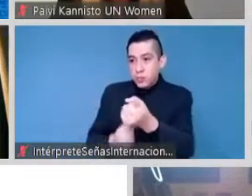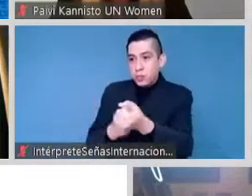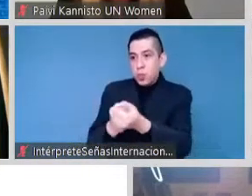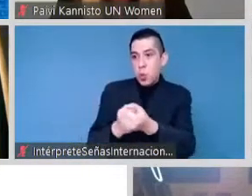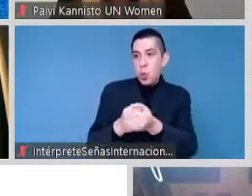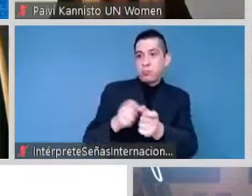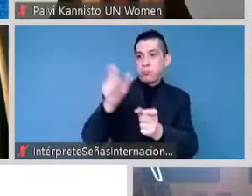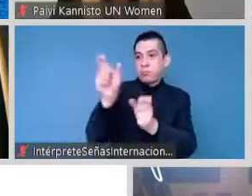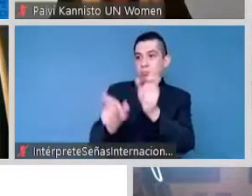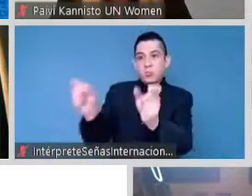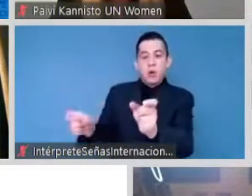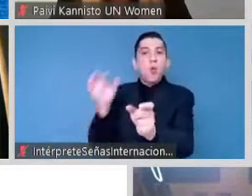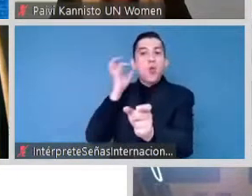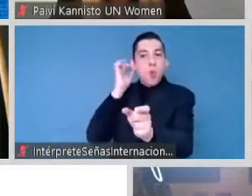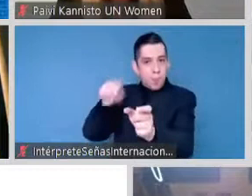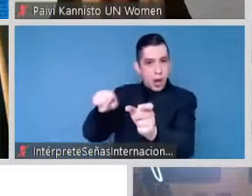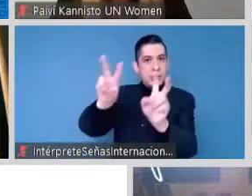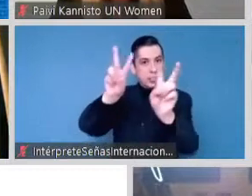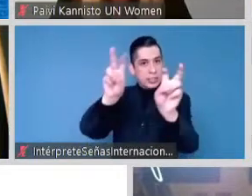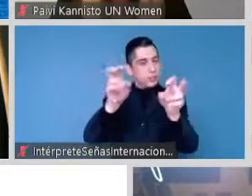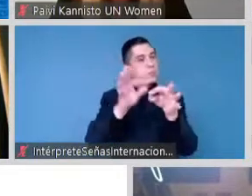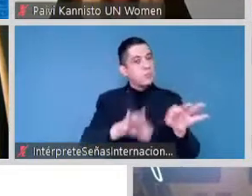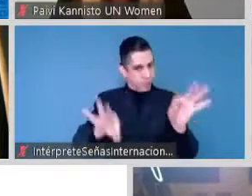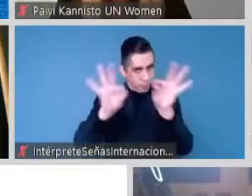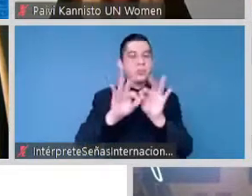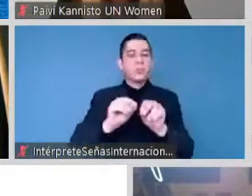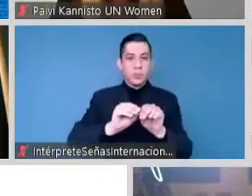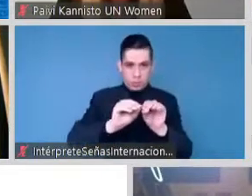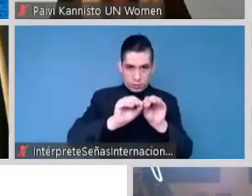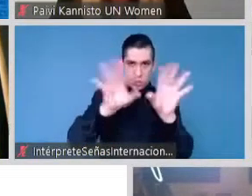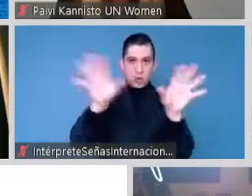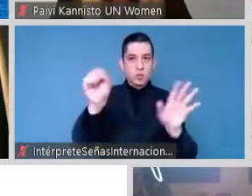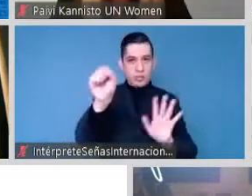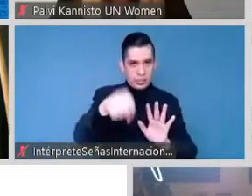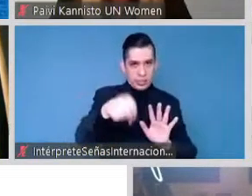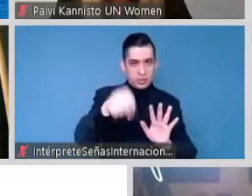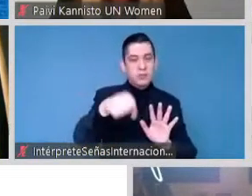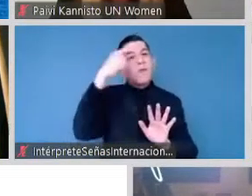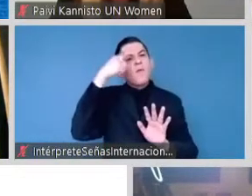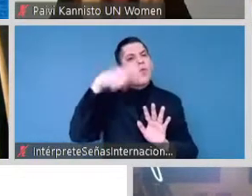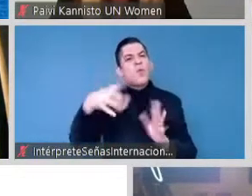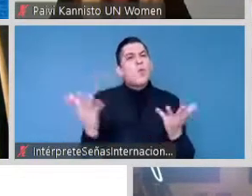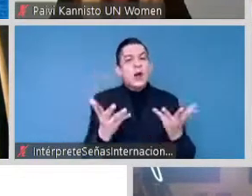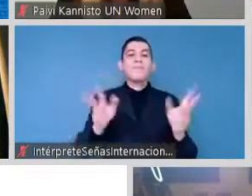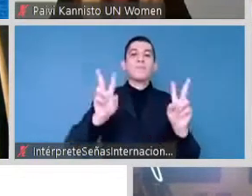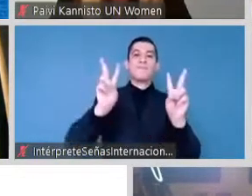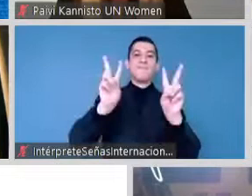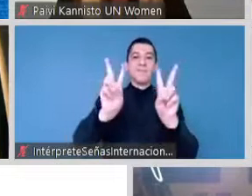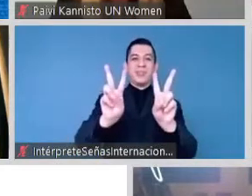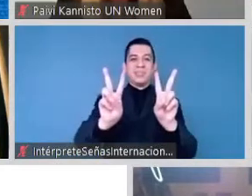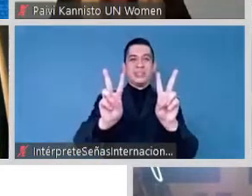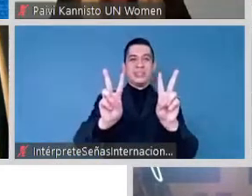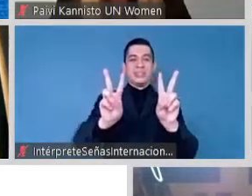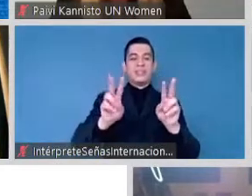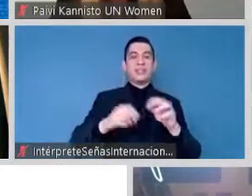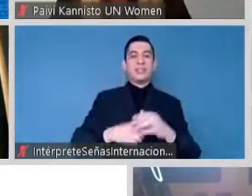more likely to. And I would also assume that in that healing process, women's participation and active